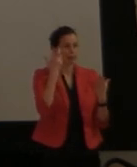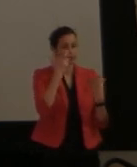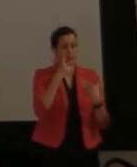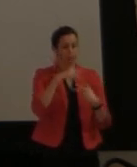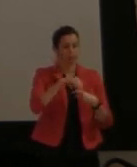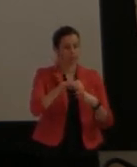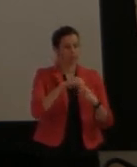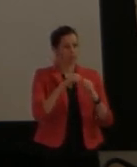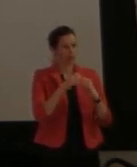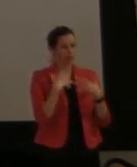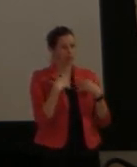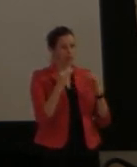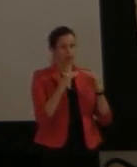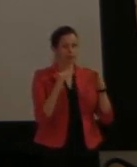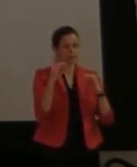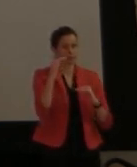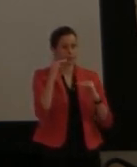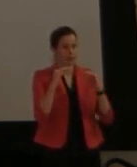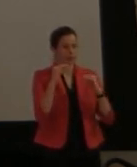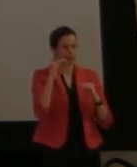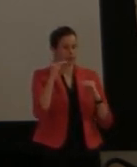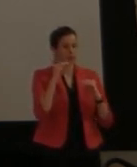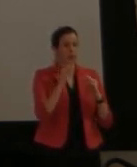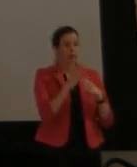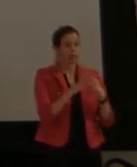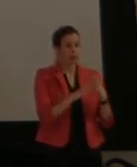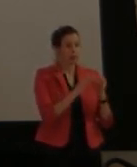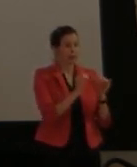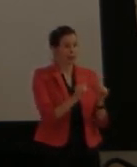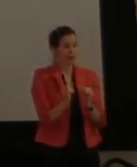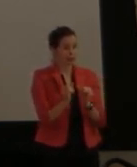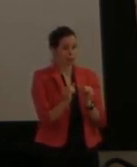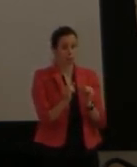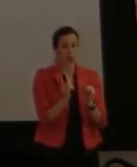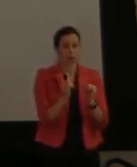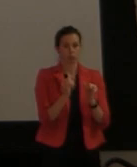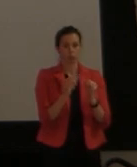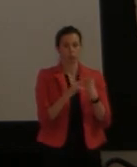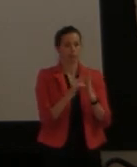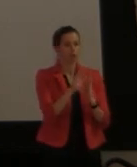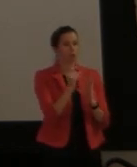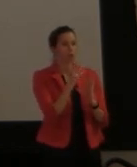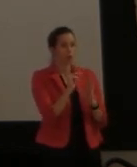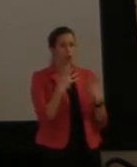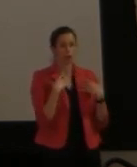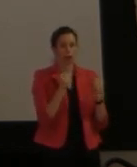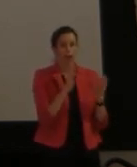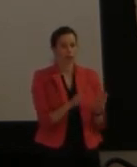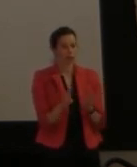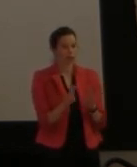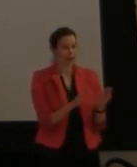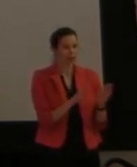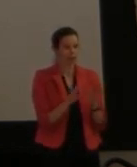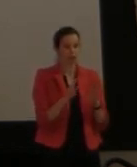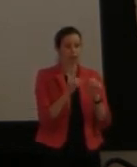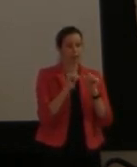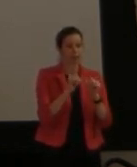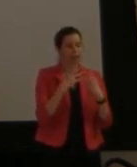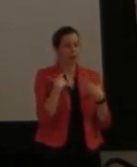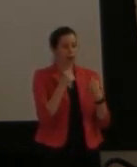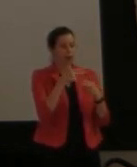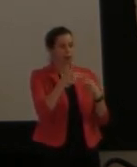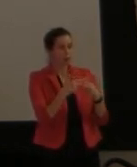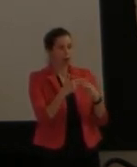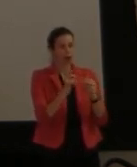health disparities. There are individual factors such as your own health behaviors, from maintaining a healthy weight to following